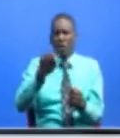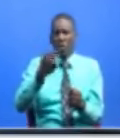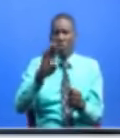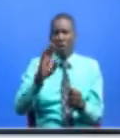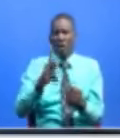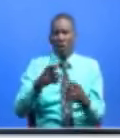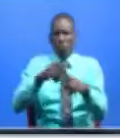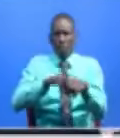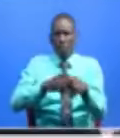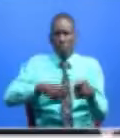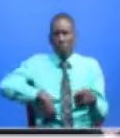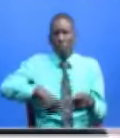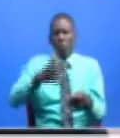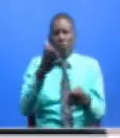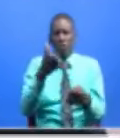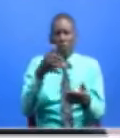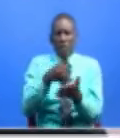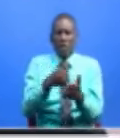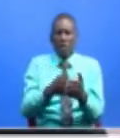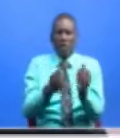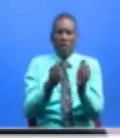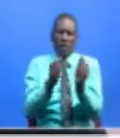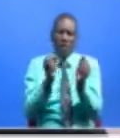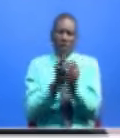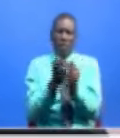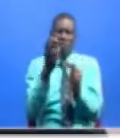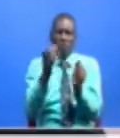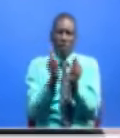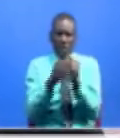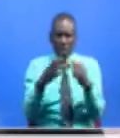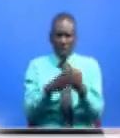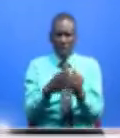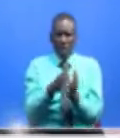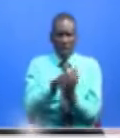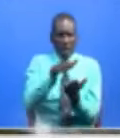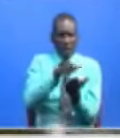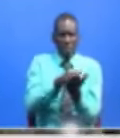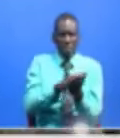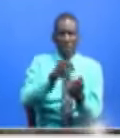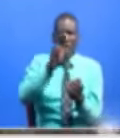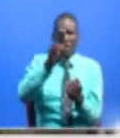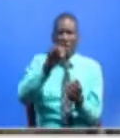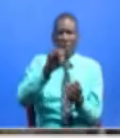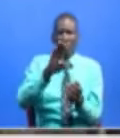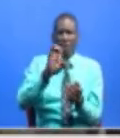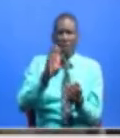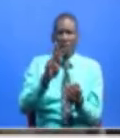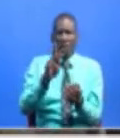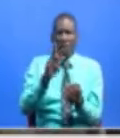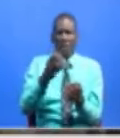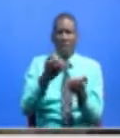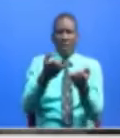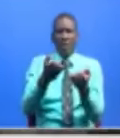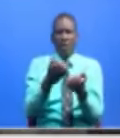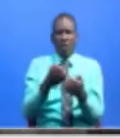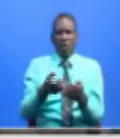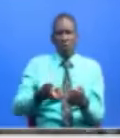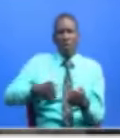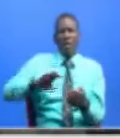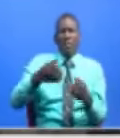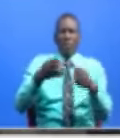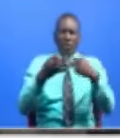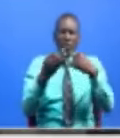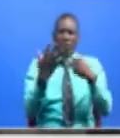in December 2019, and keeping NBK would have required it to inject in between 5 billion and 8